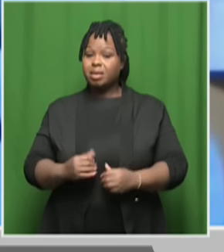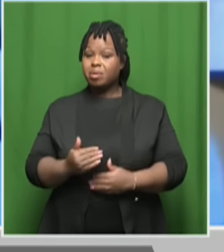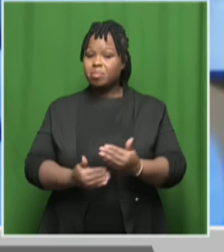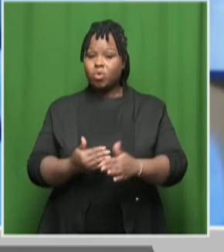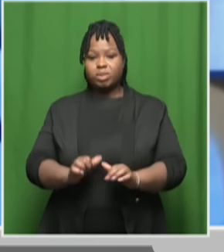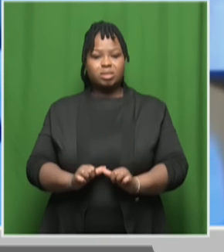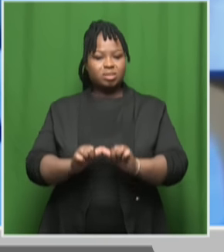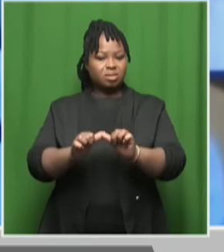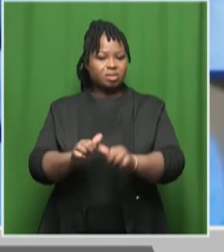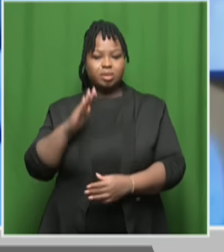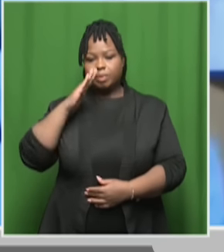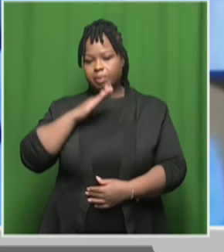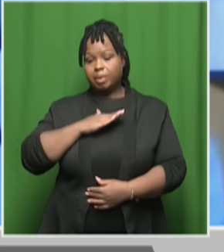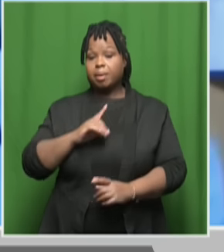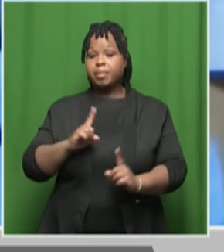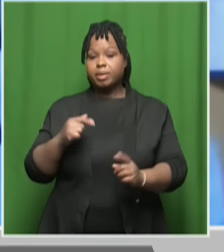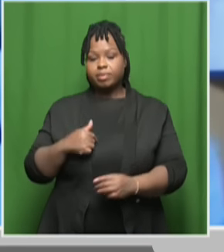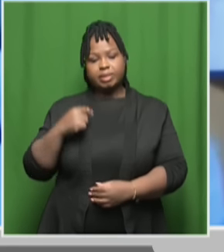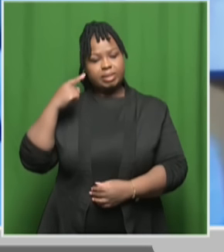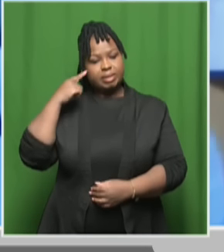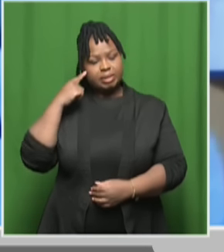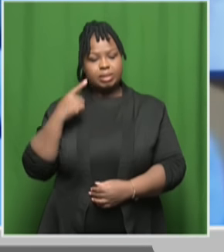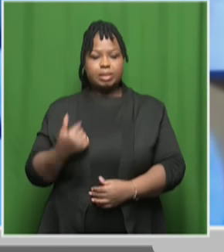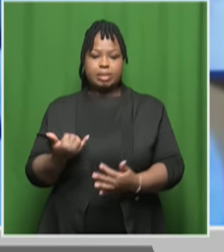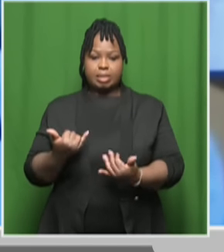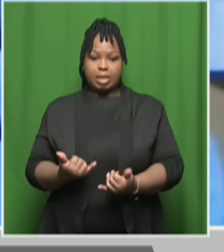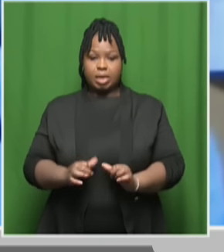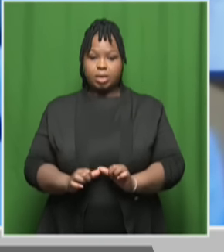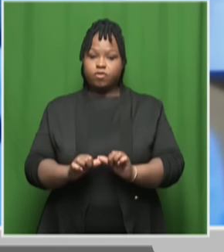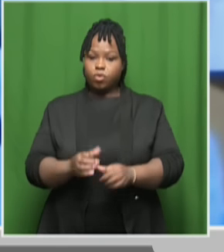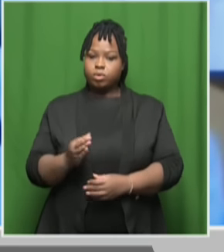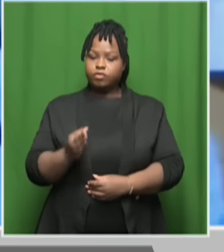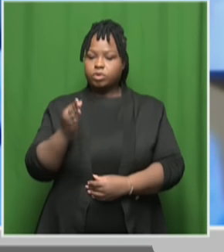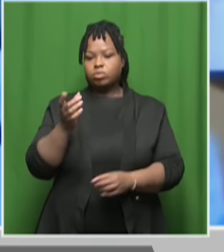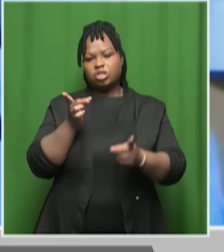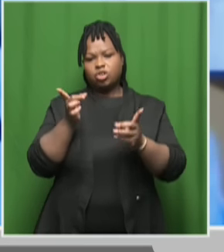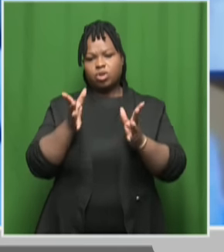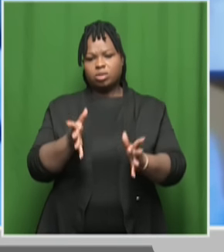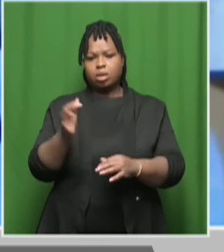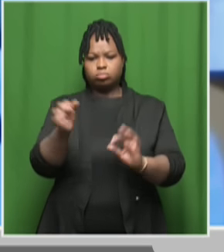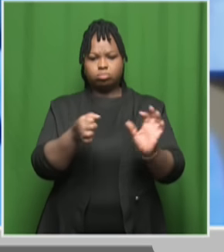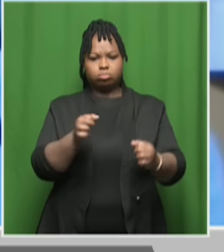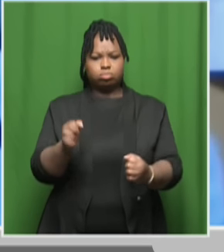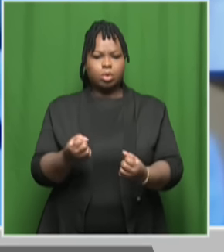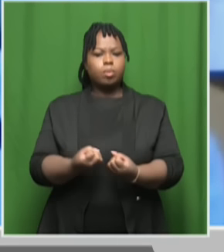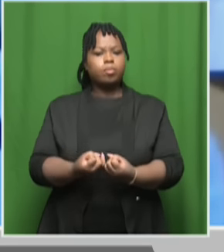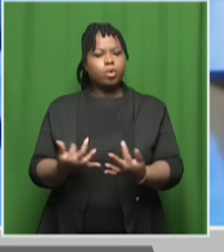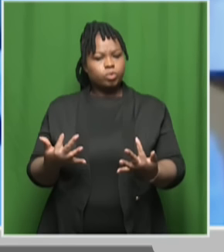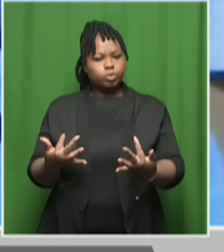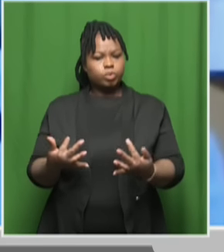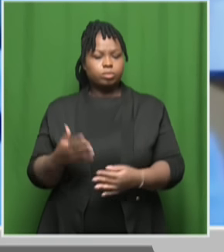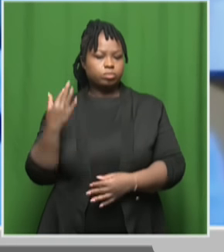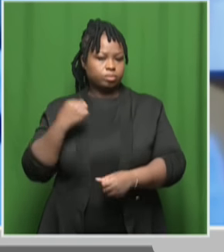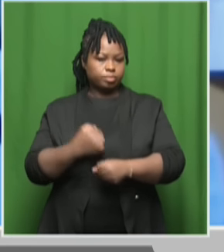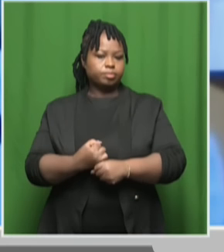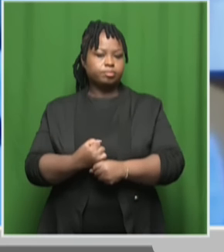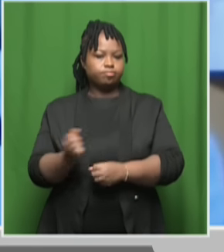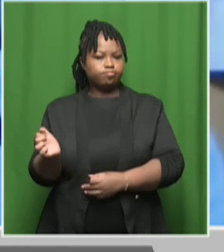the administration now moving forward, most of our directors has been appointed within the last